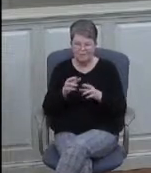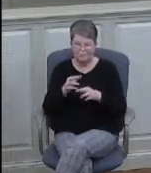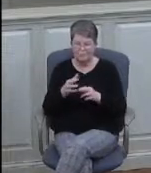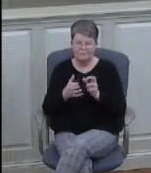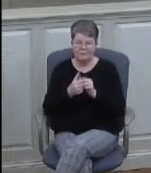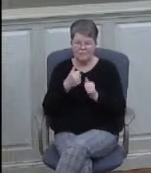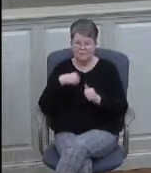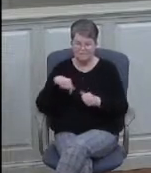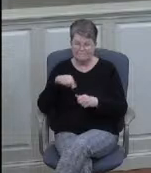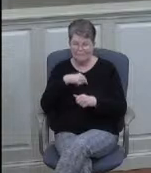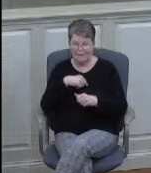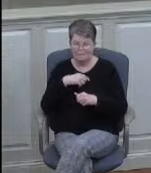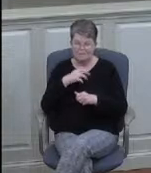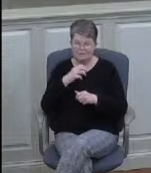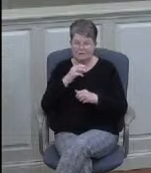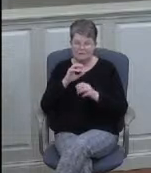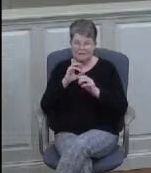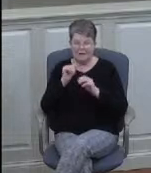home.